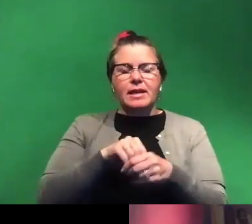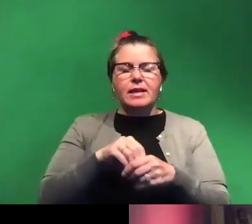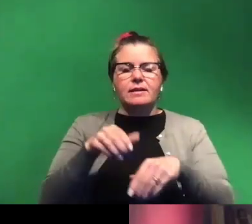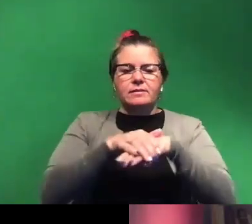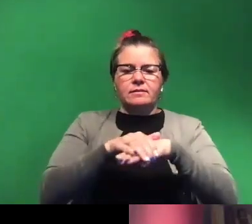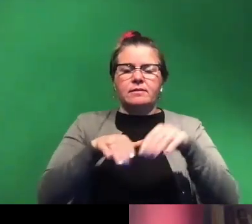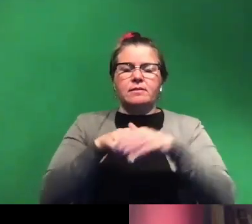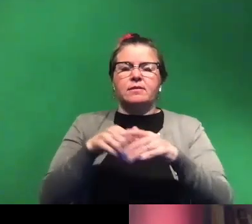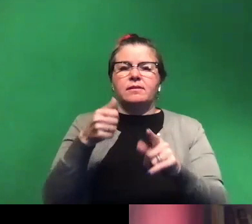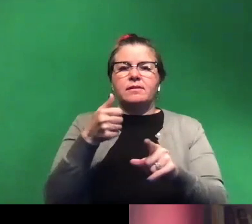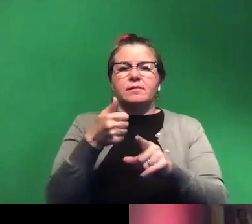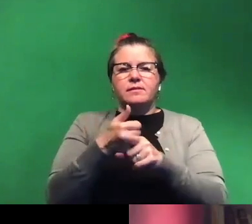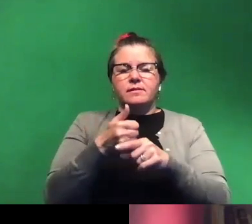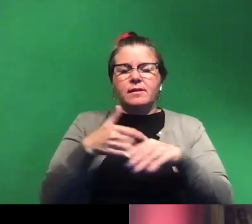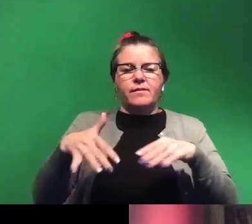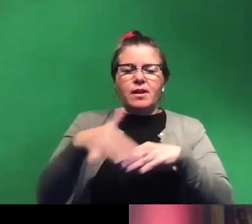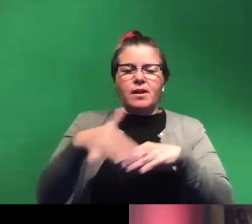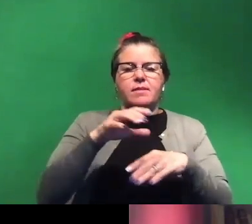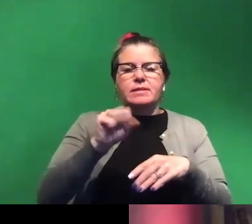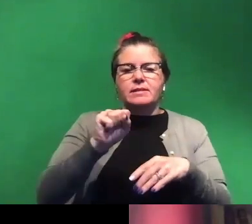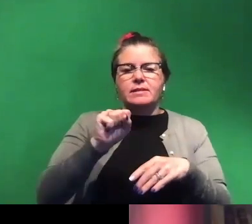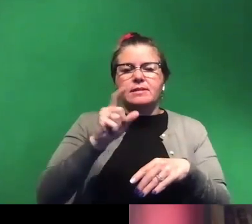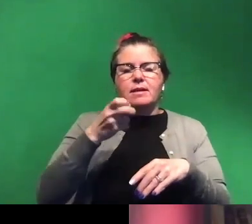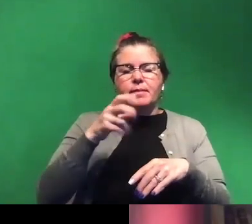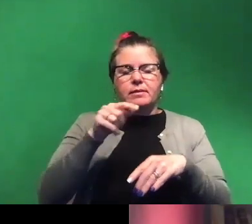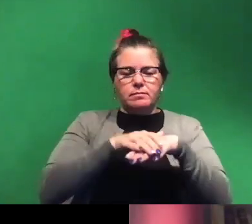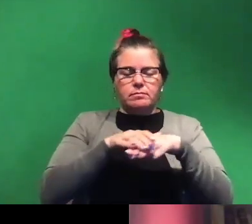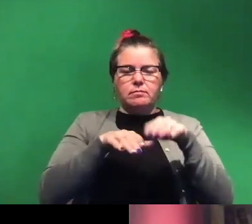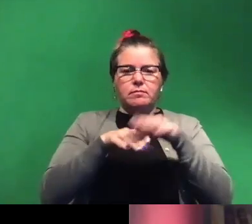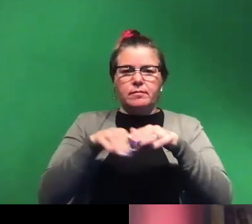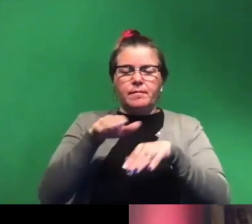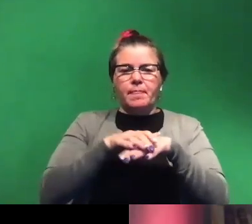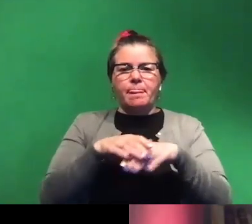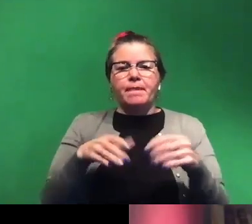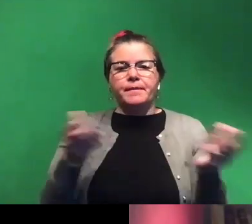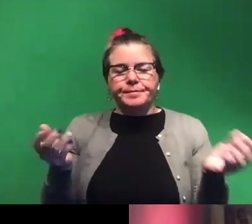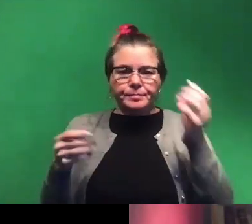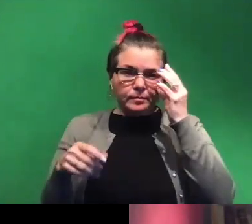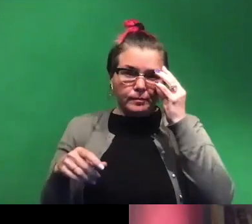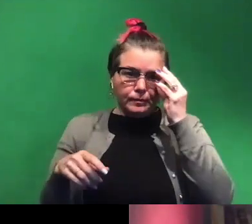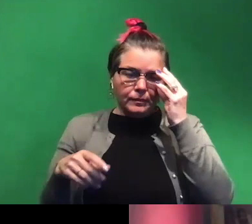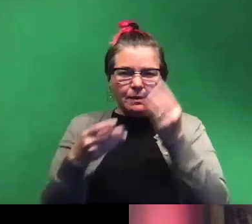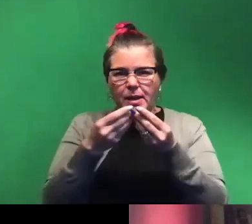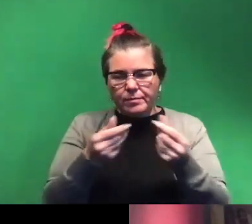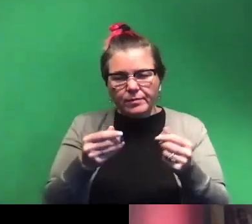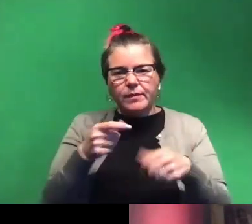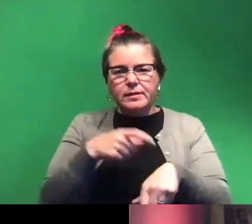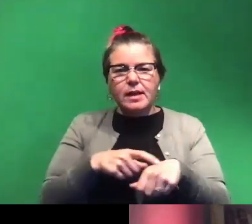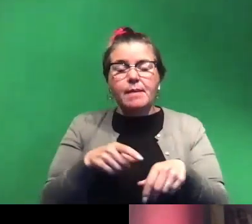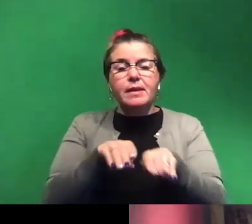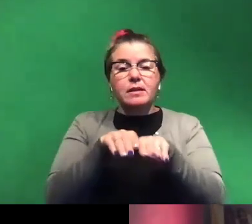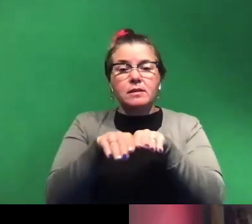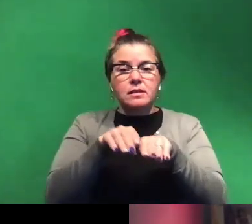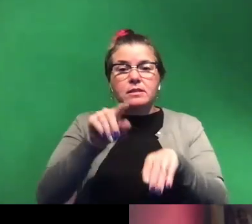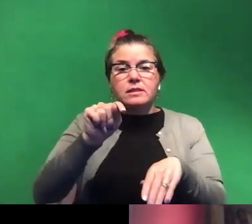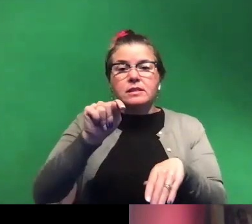been environments where sediment is being laid down. They get compressed and sometimes subsumed over time, but then tectonic activity